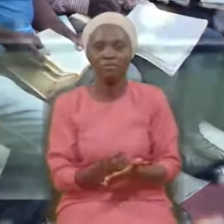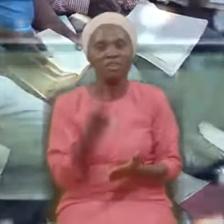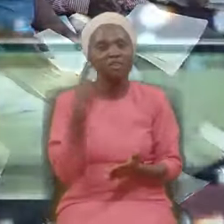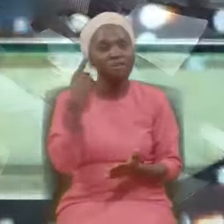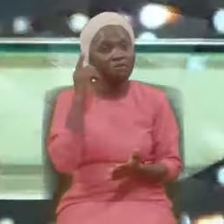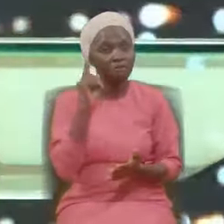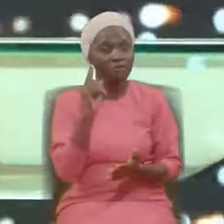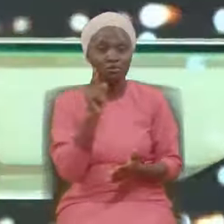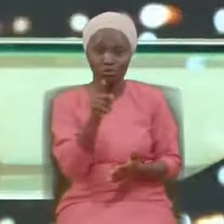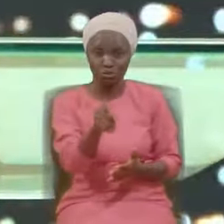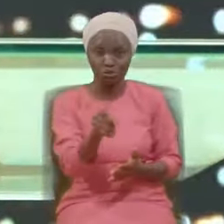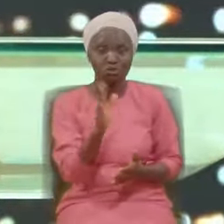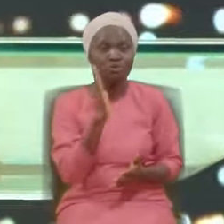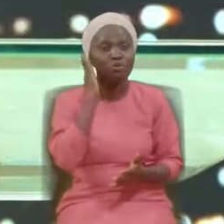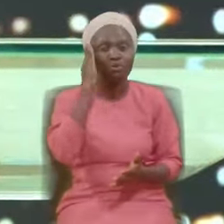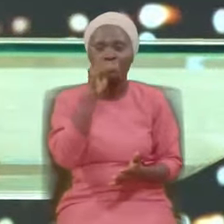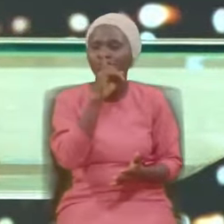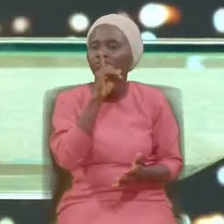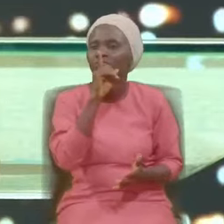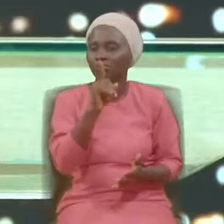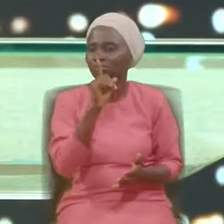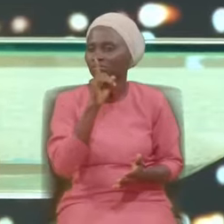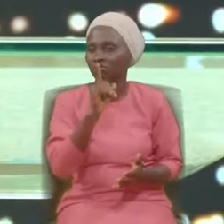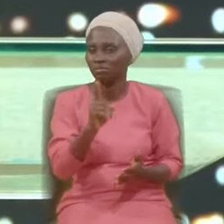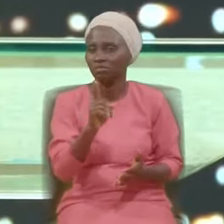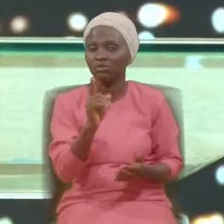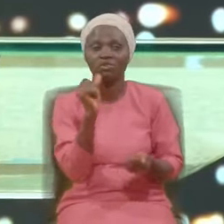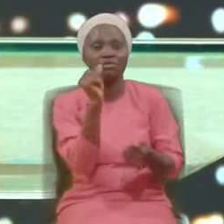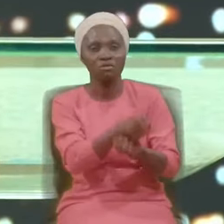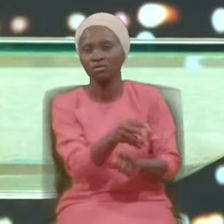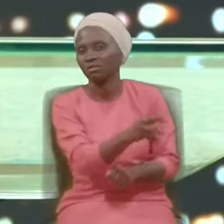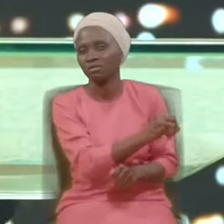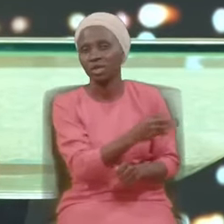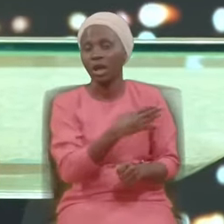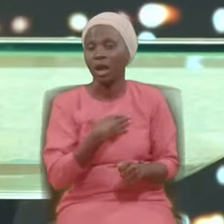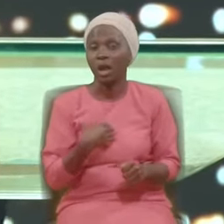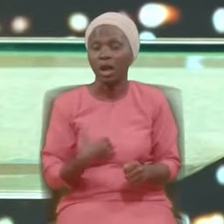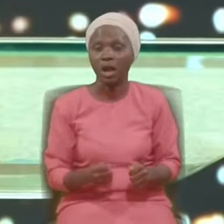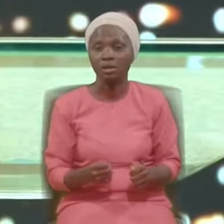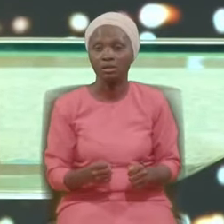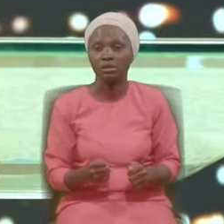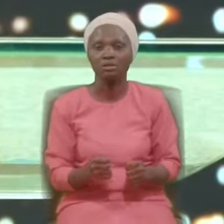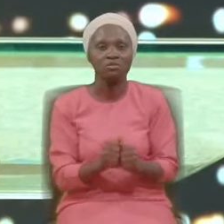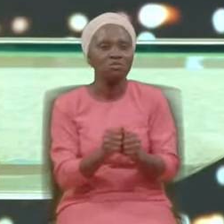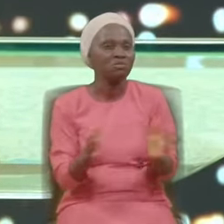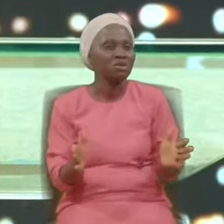shalt surely overtake them, and without fail,